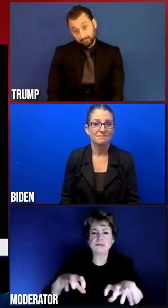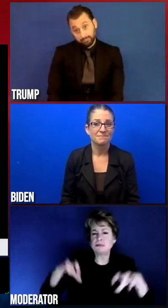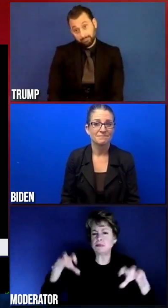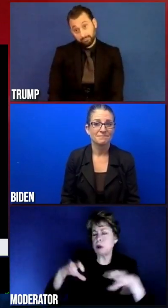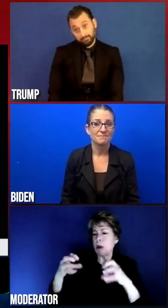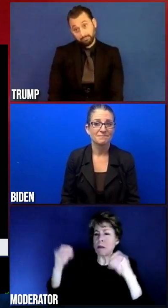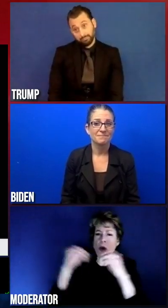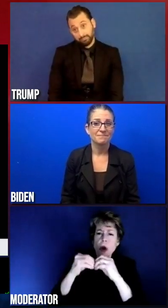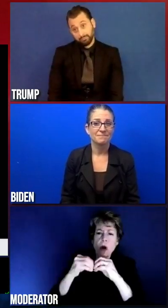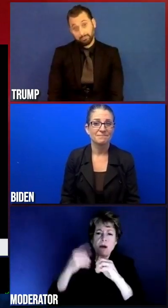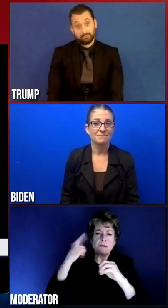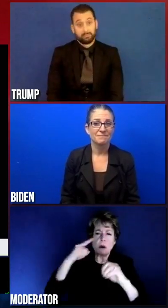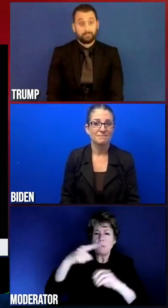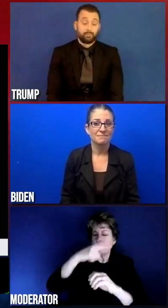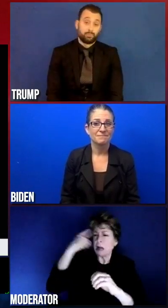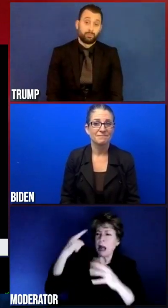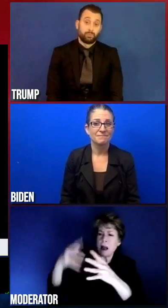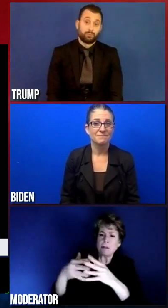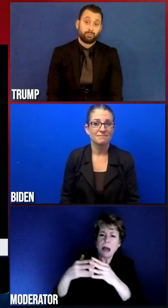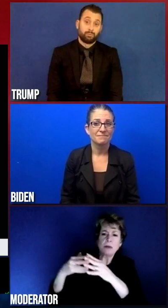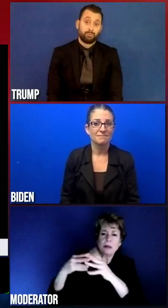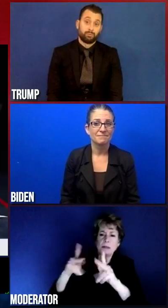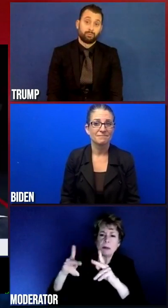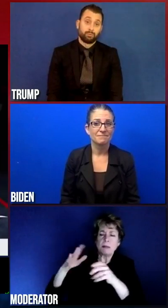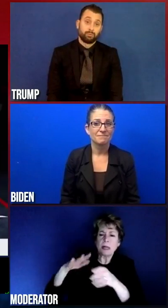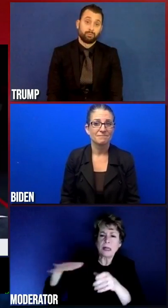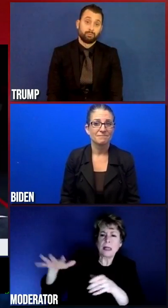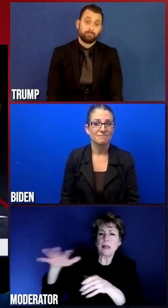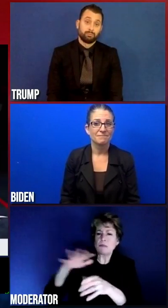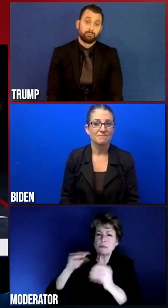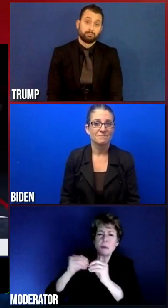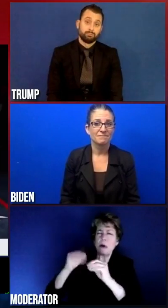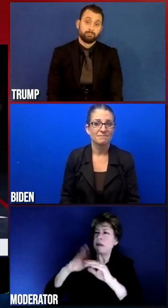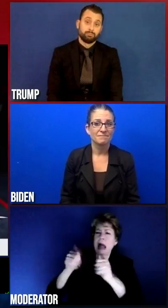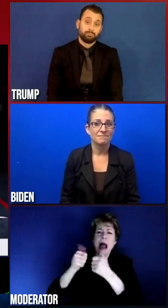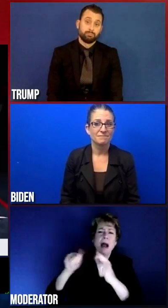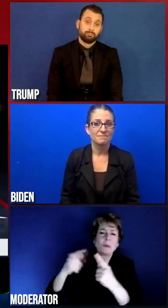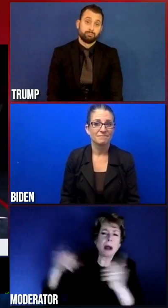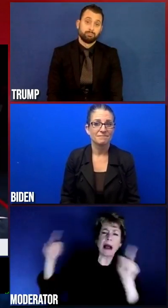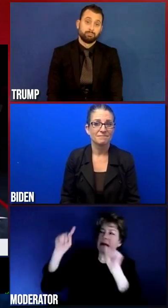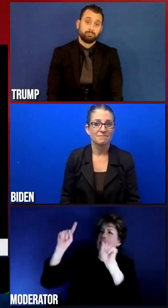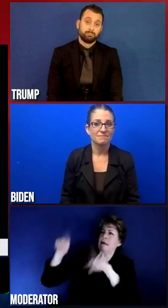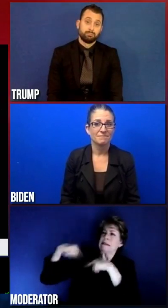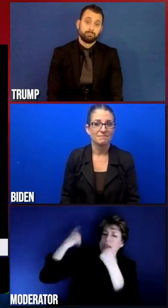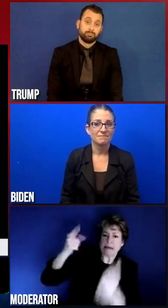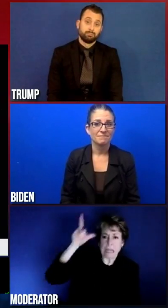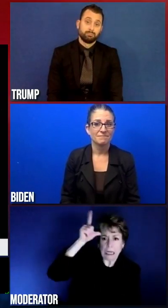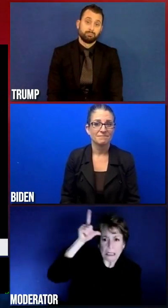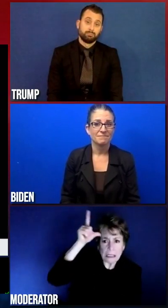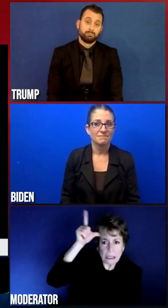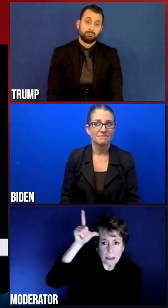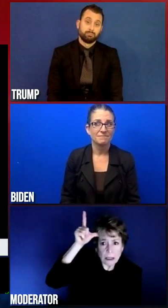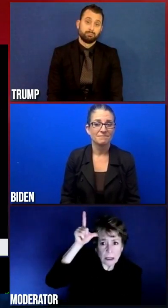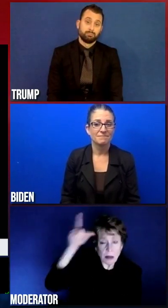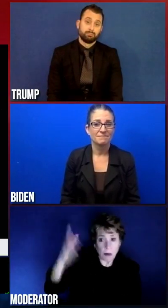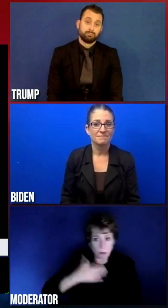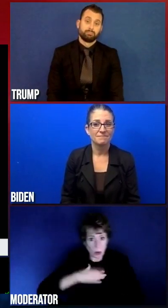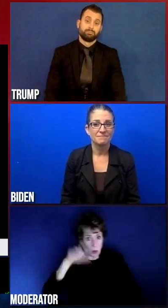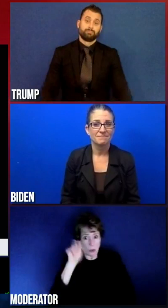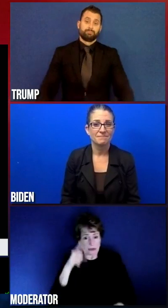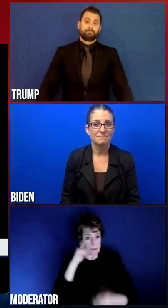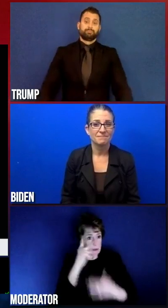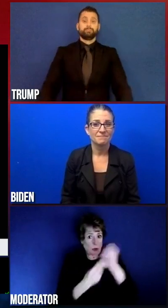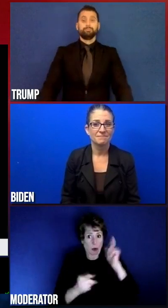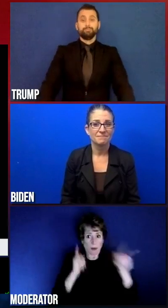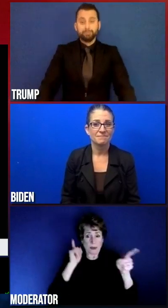with the possible exception of Abraham Lincoln. My question for the two of you is, why should voters trust you rather than